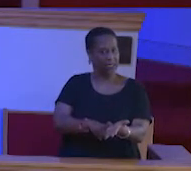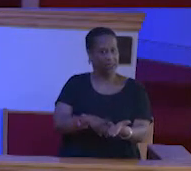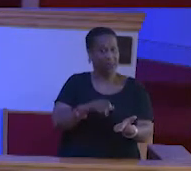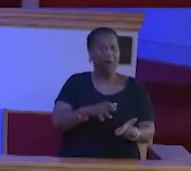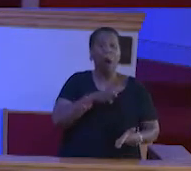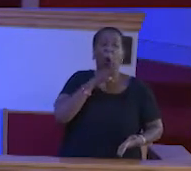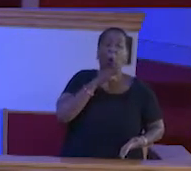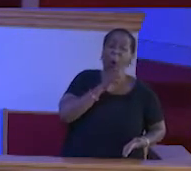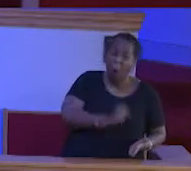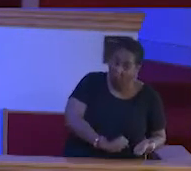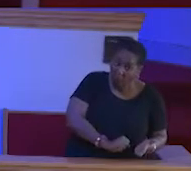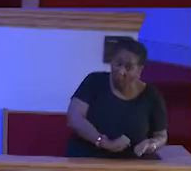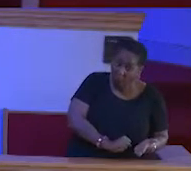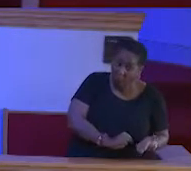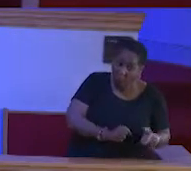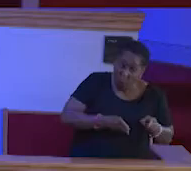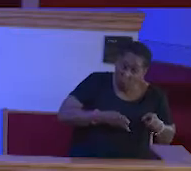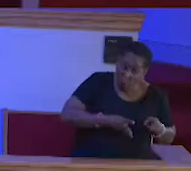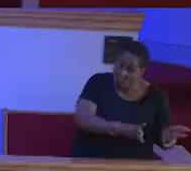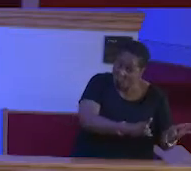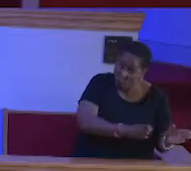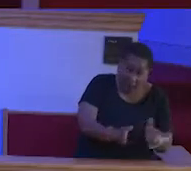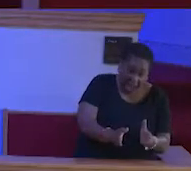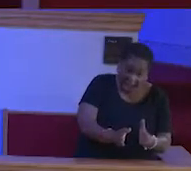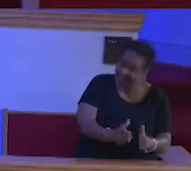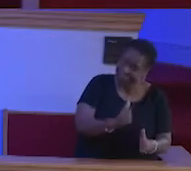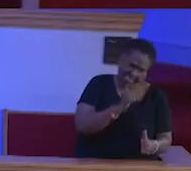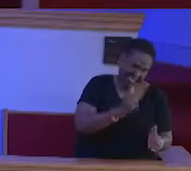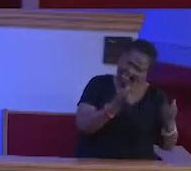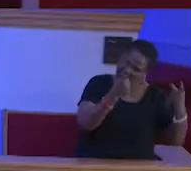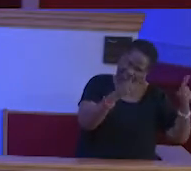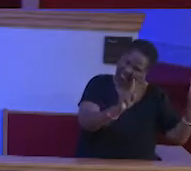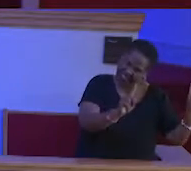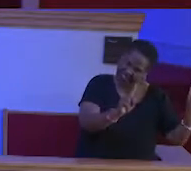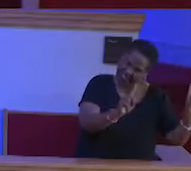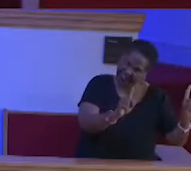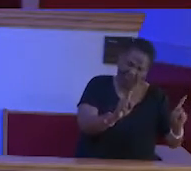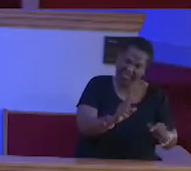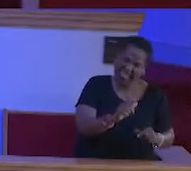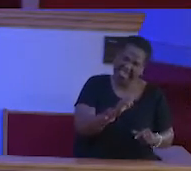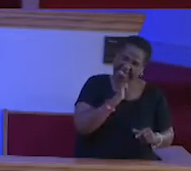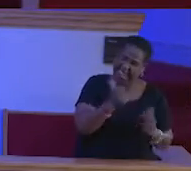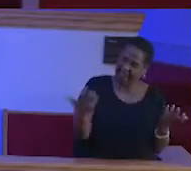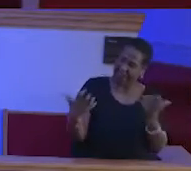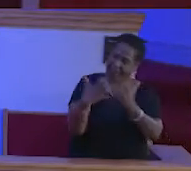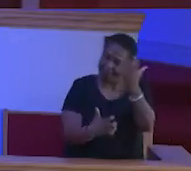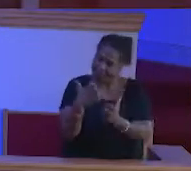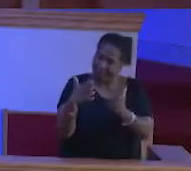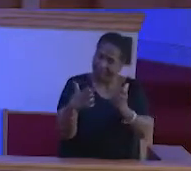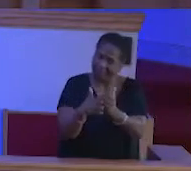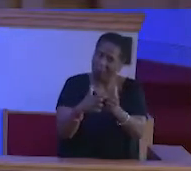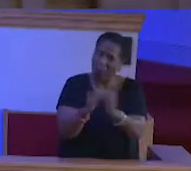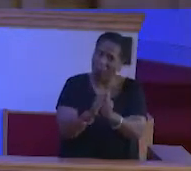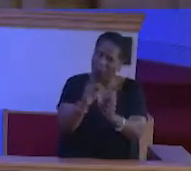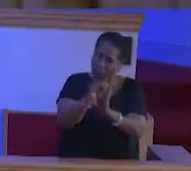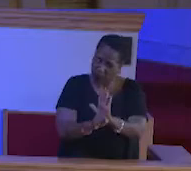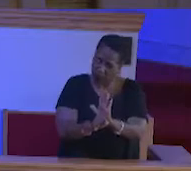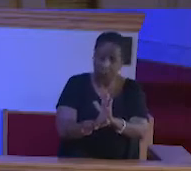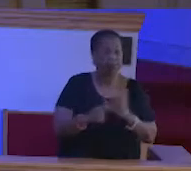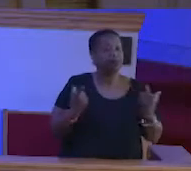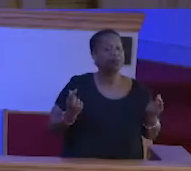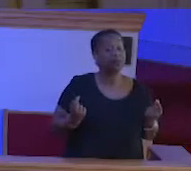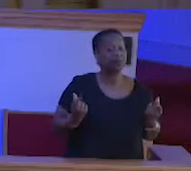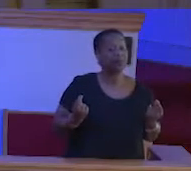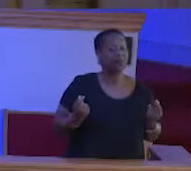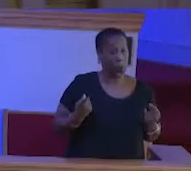old methodology may not be effective and may not be in line with Scripture. All right. And so we move